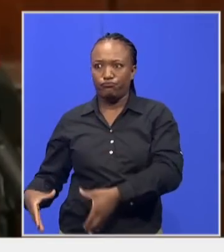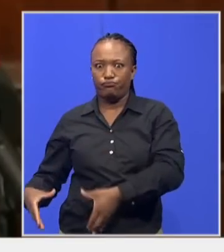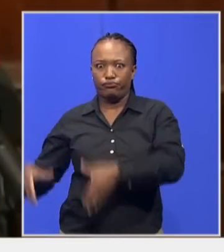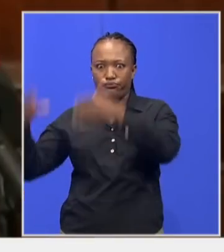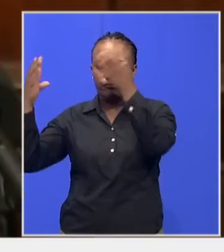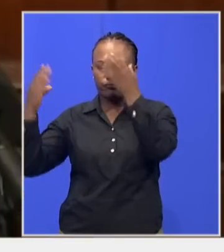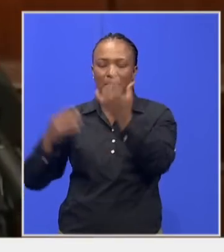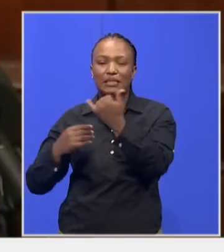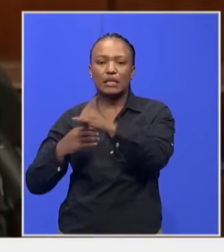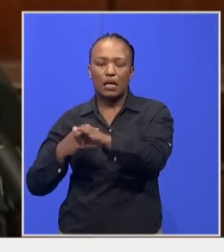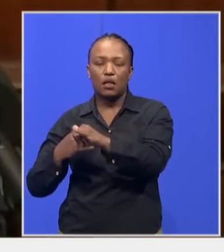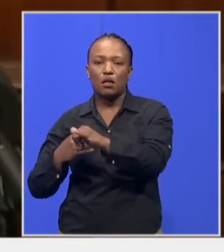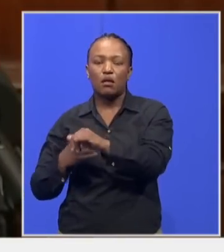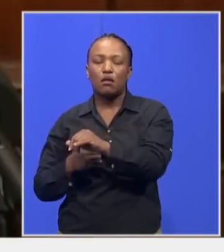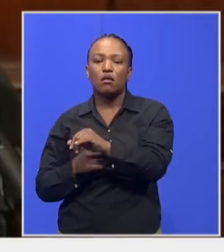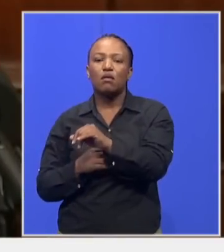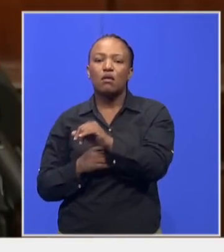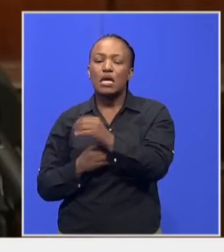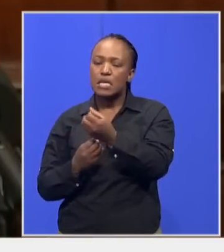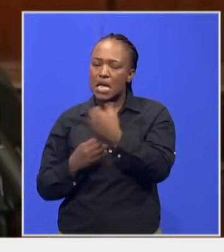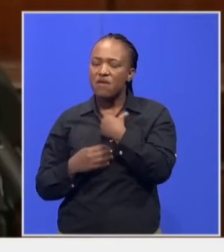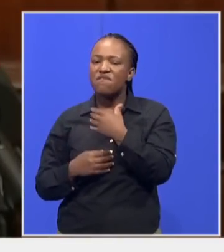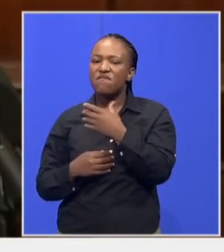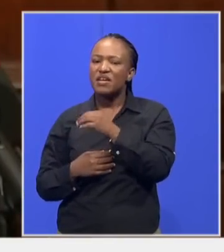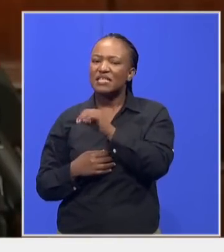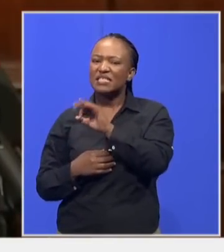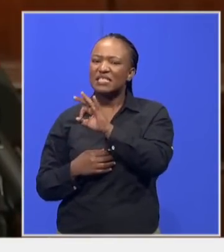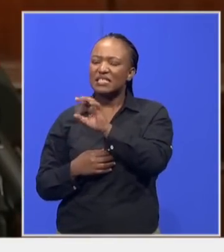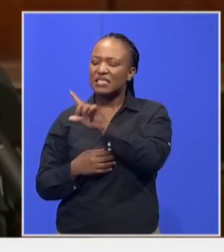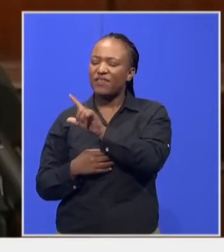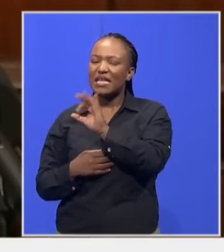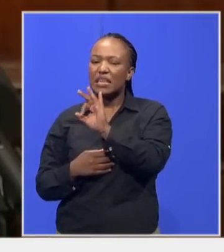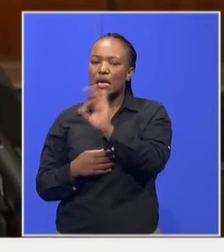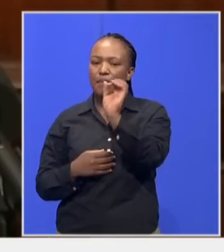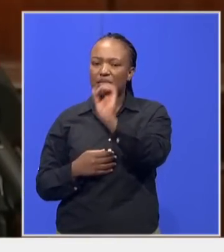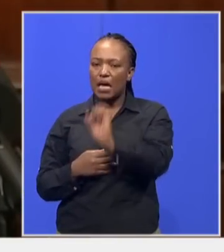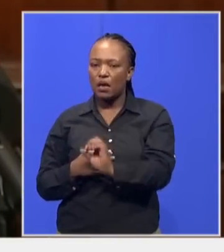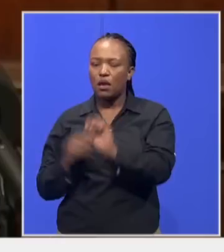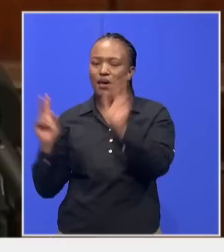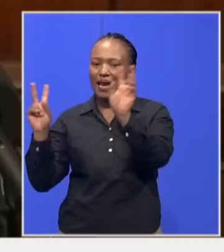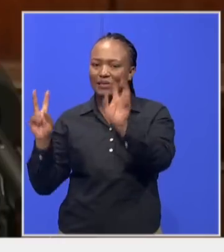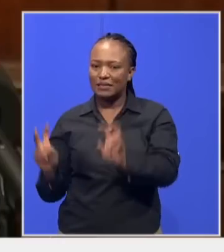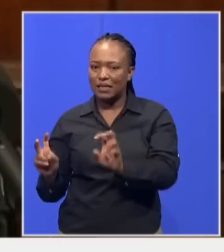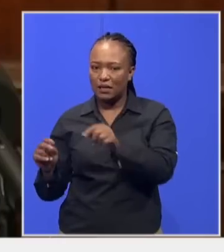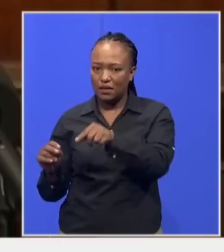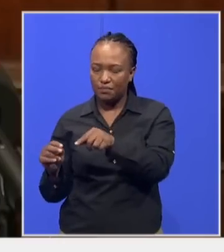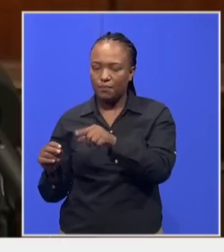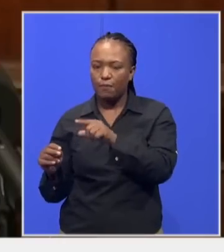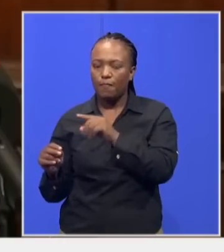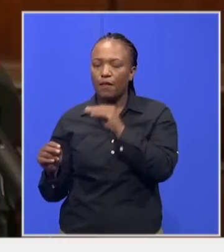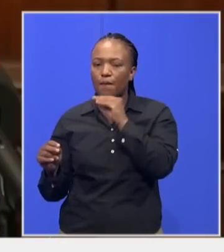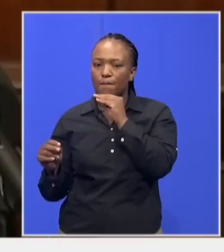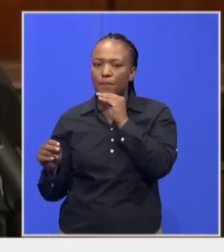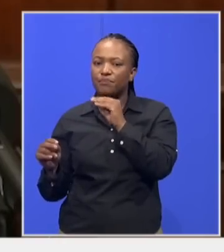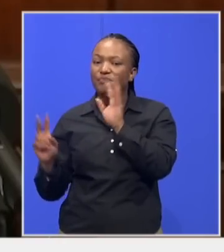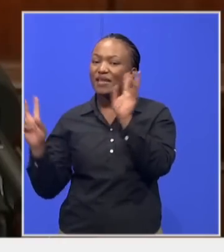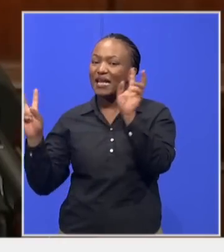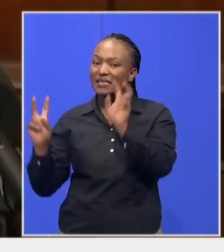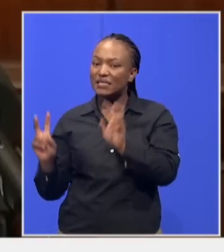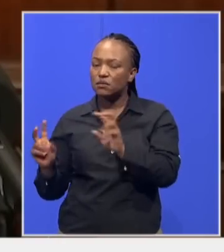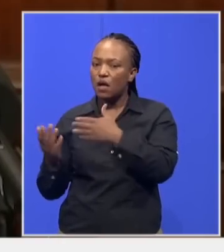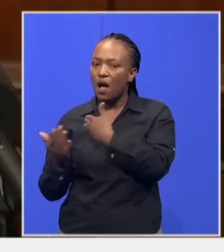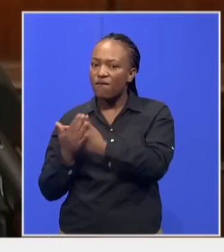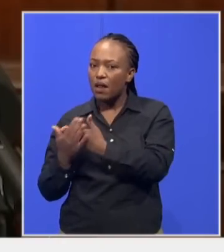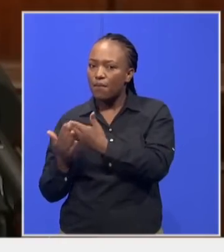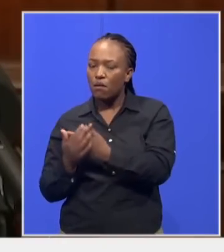giving us 73.81%. What is the message there? There is no correlation between the energy availability factor and